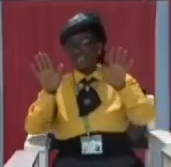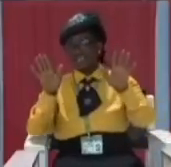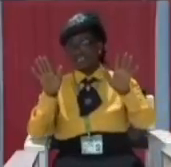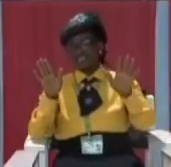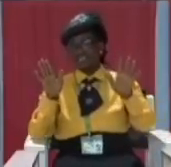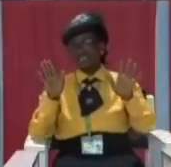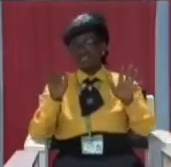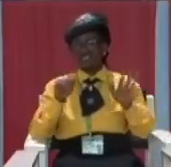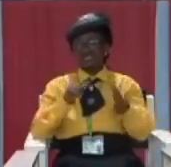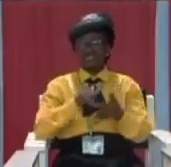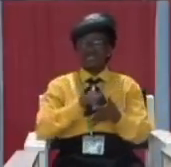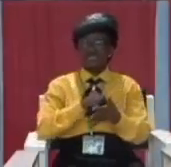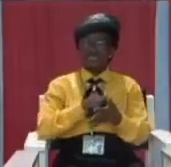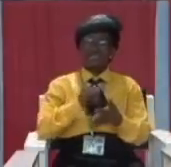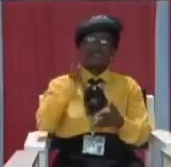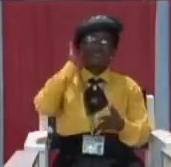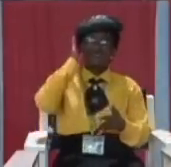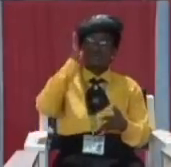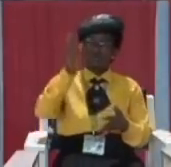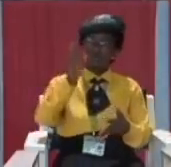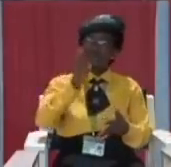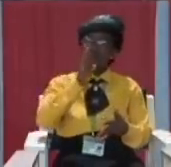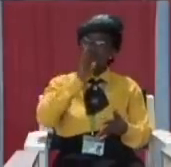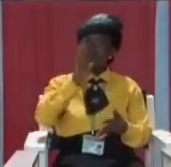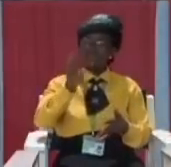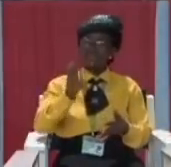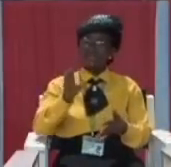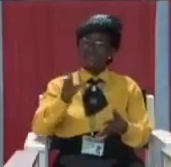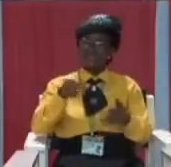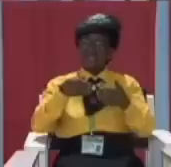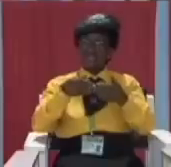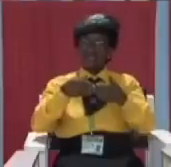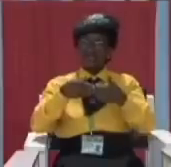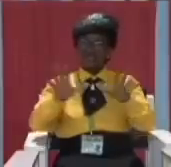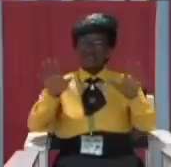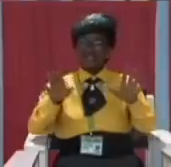it's going to be over permanently.